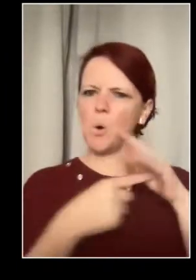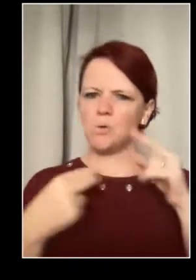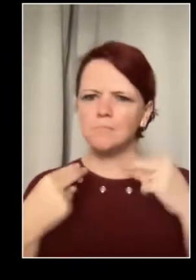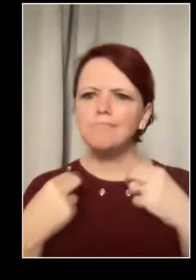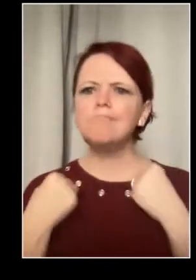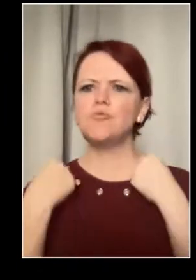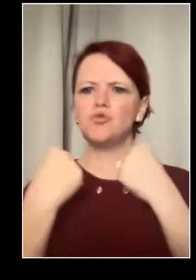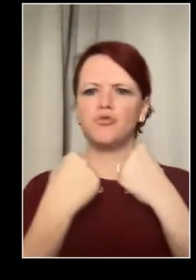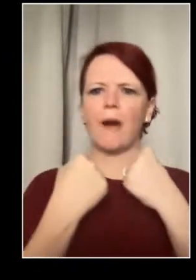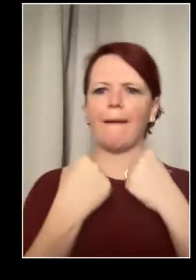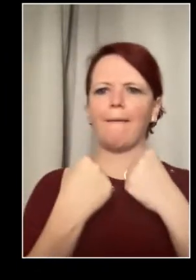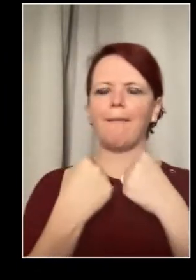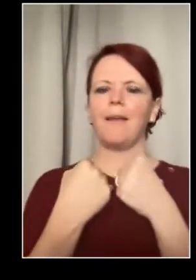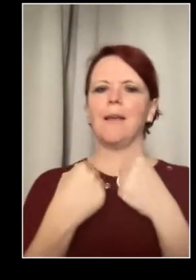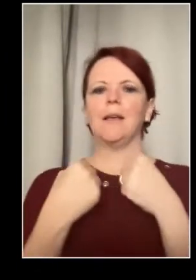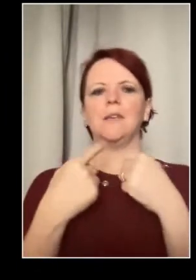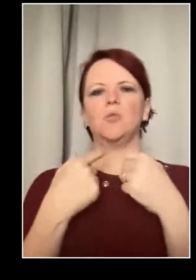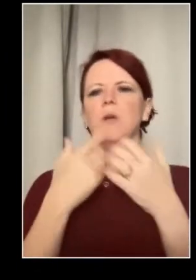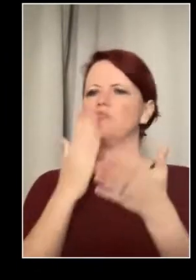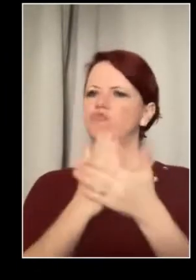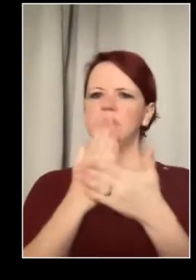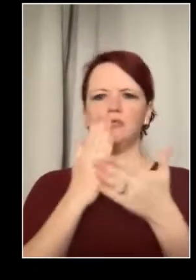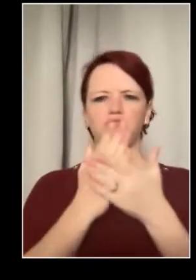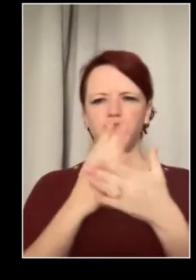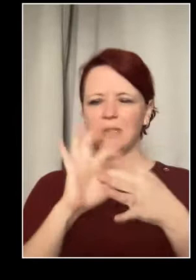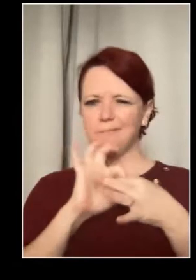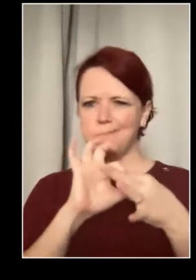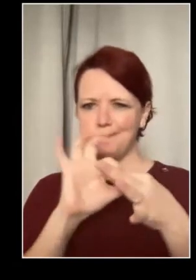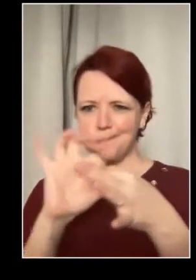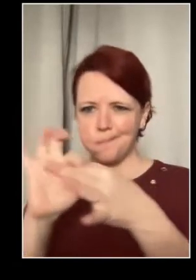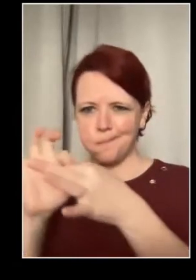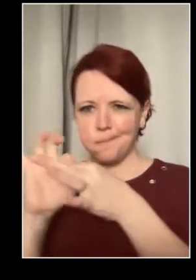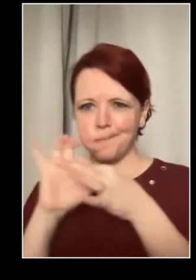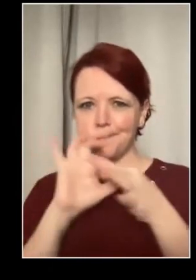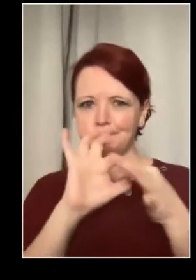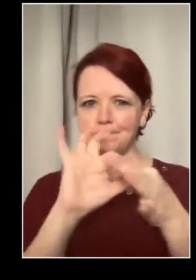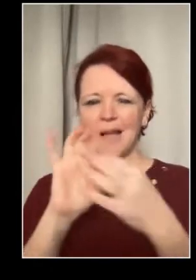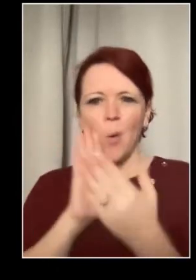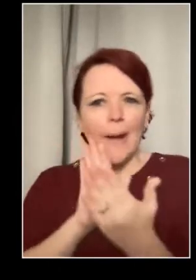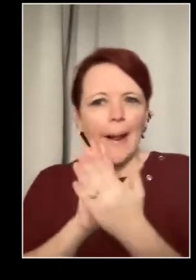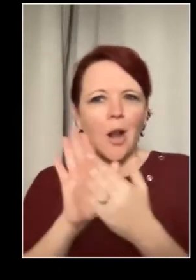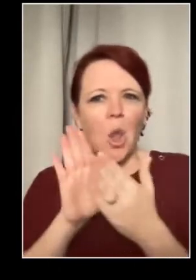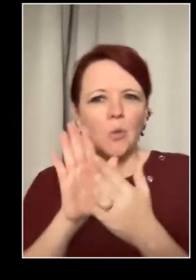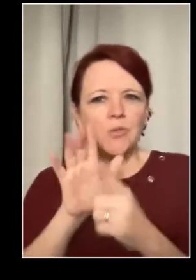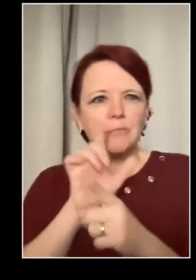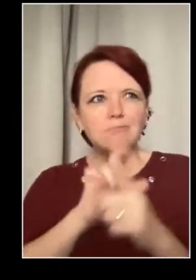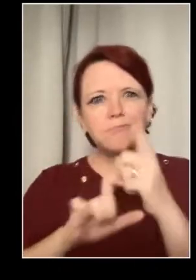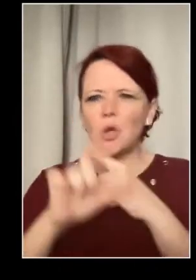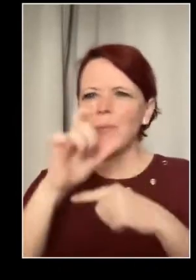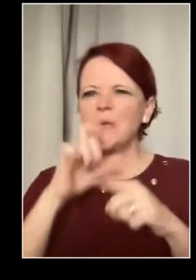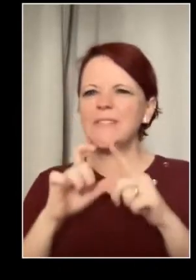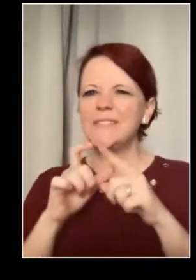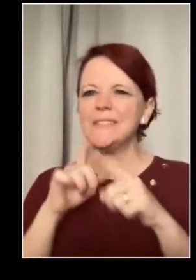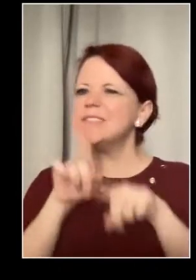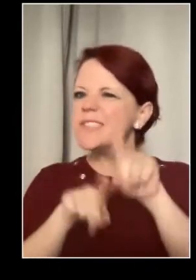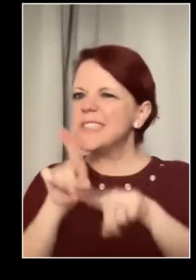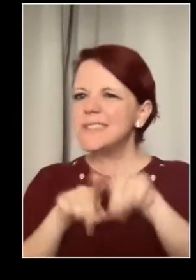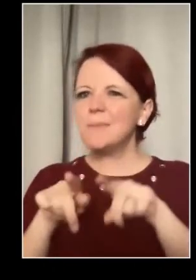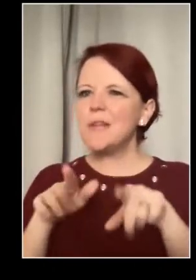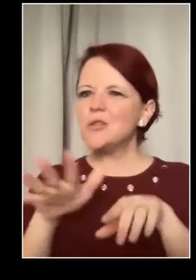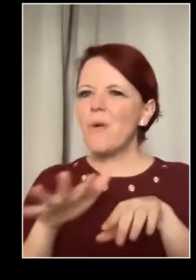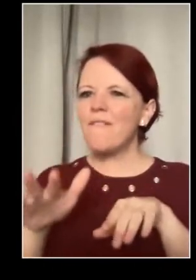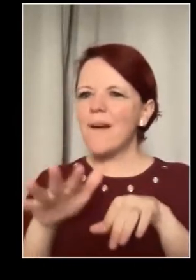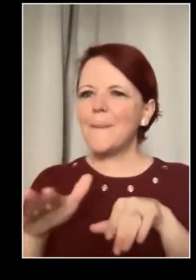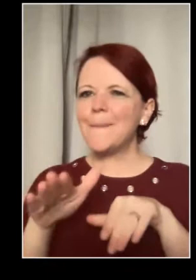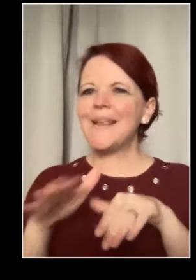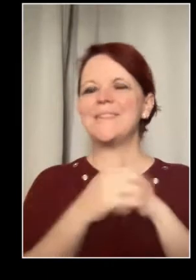are a really incredibly well-connected and close-knit community. And I might even say a family with a great relationship of every employer